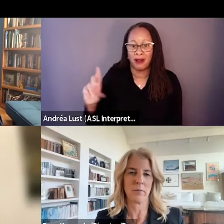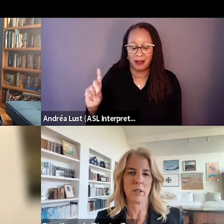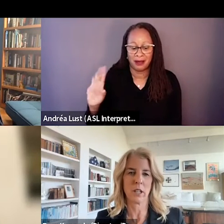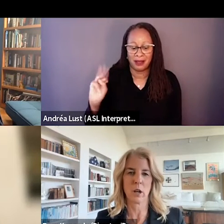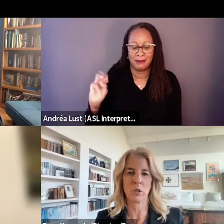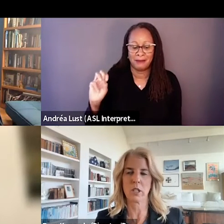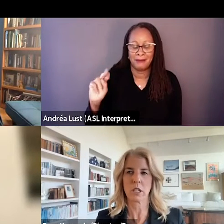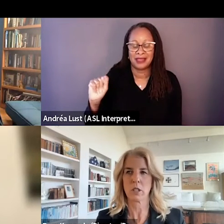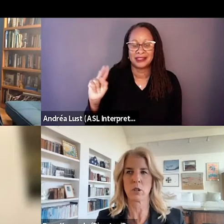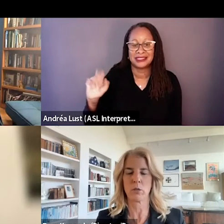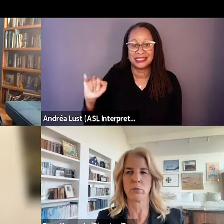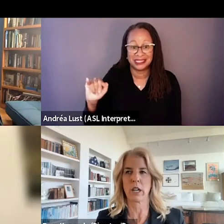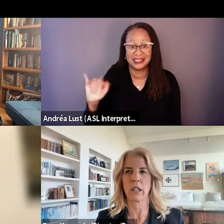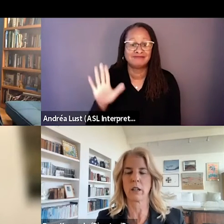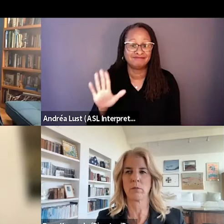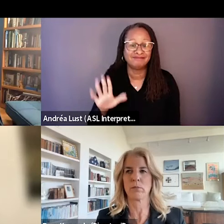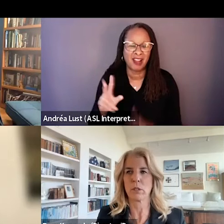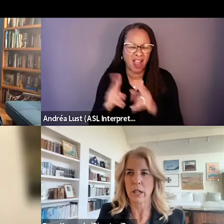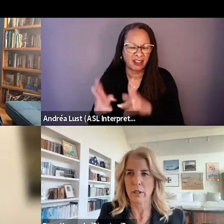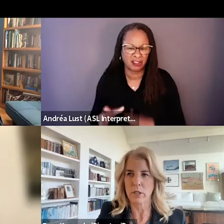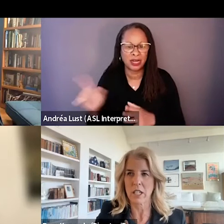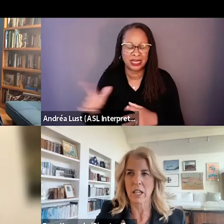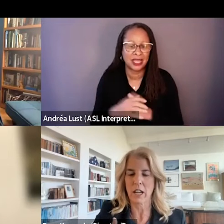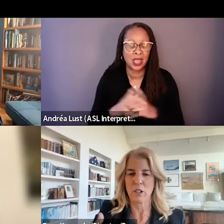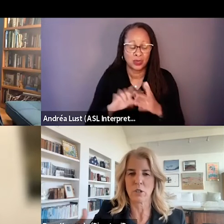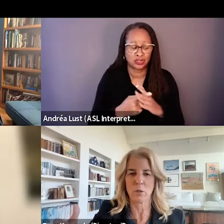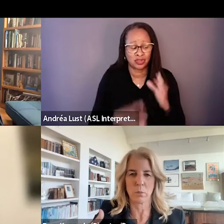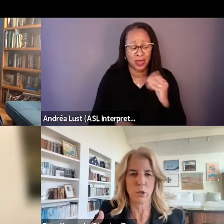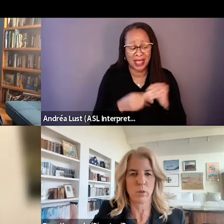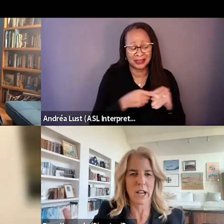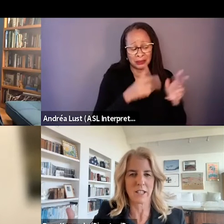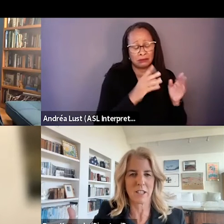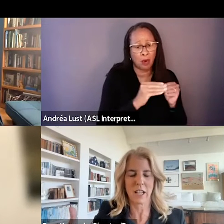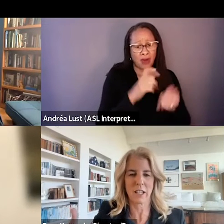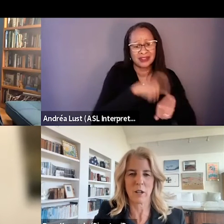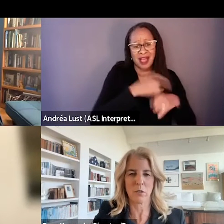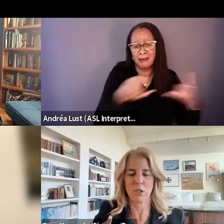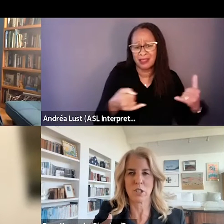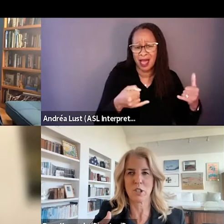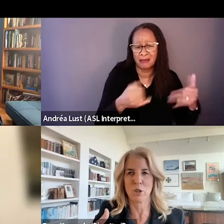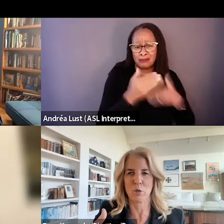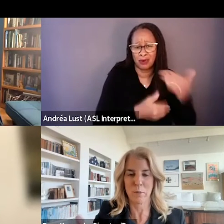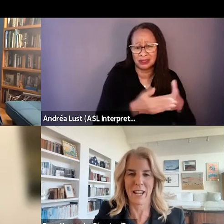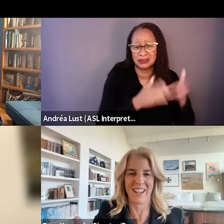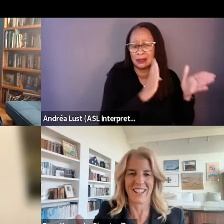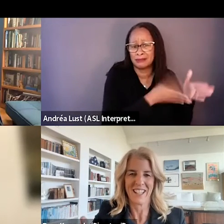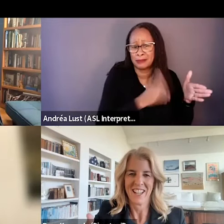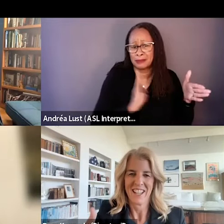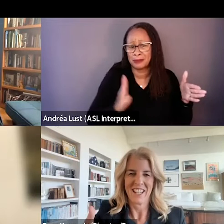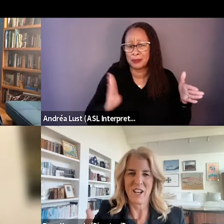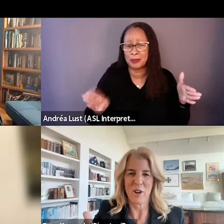chronologically, you know, just to sort of, I think, kind of see how the story progressed. And then it was just so